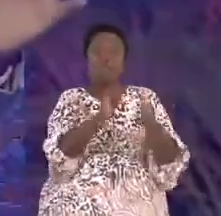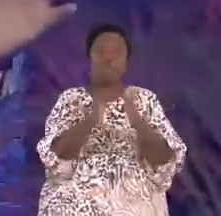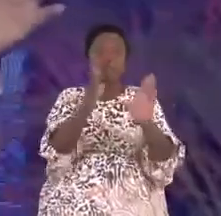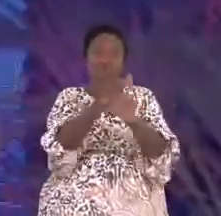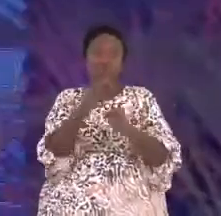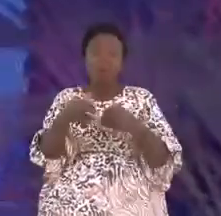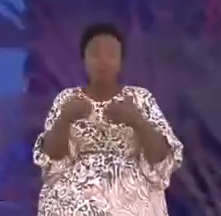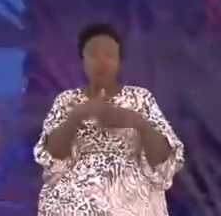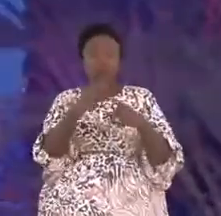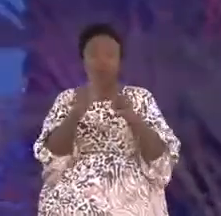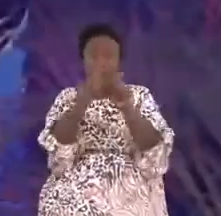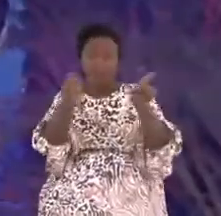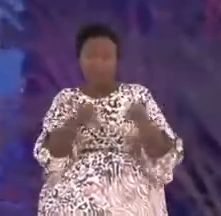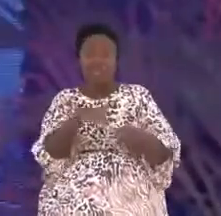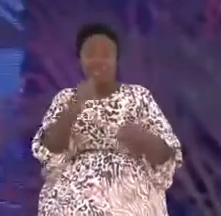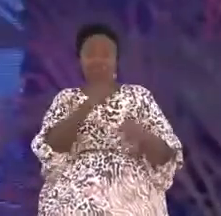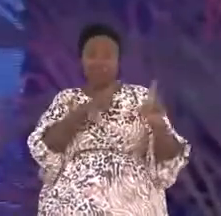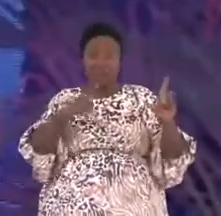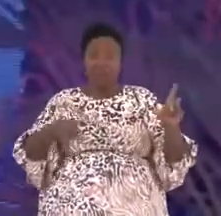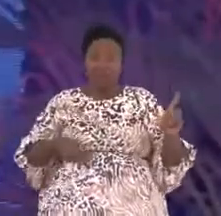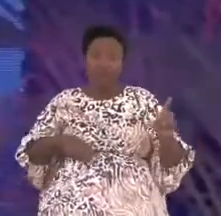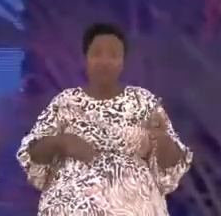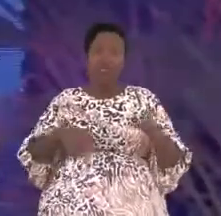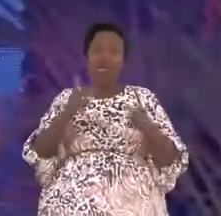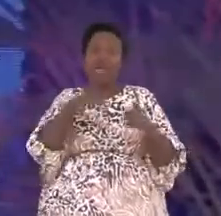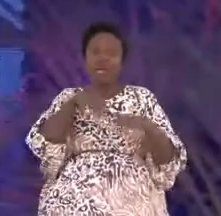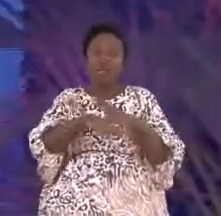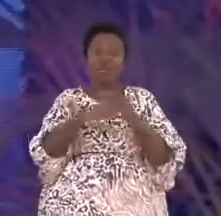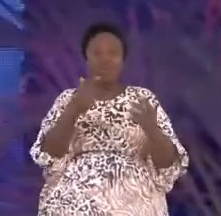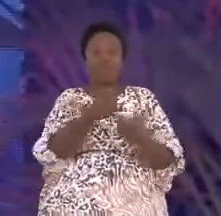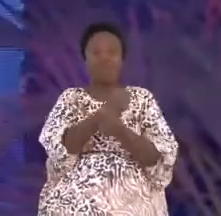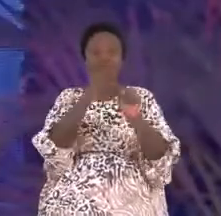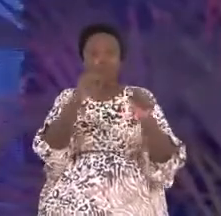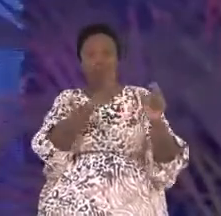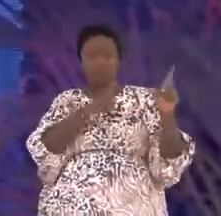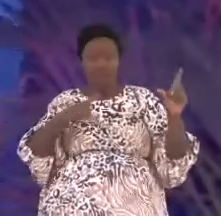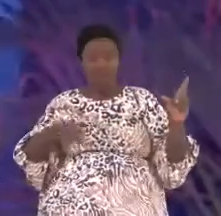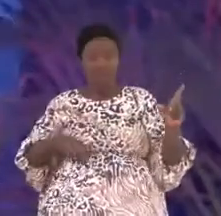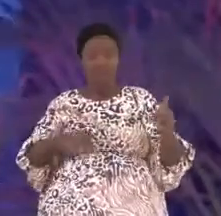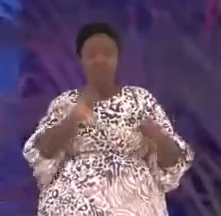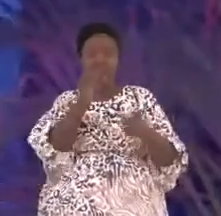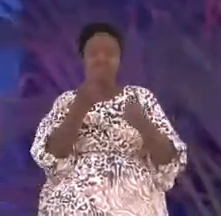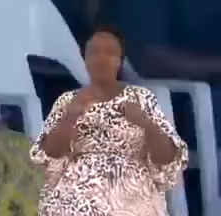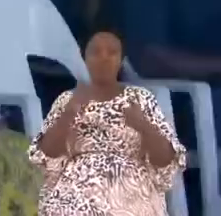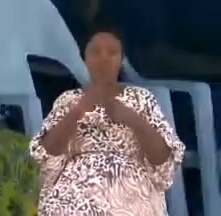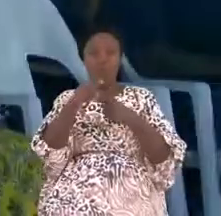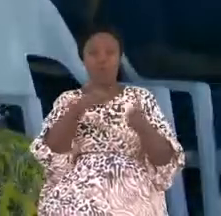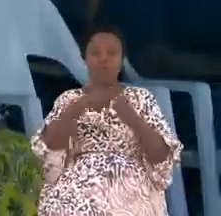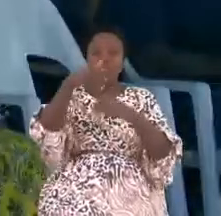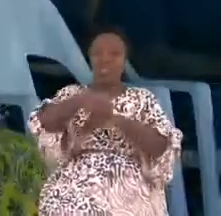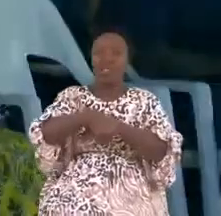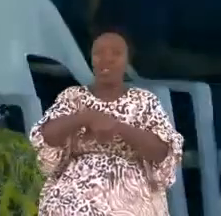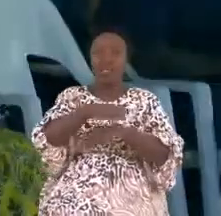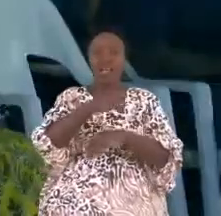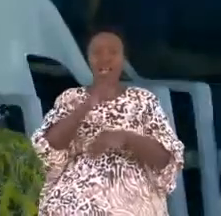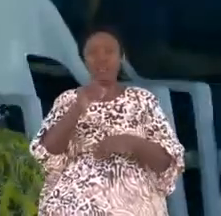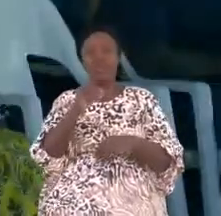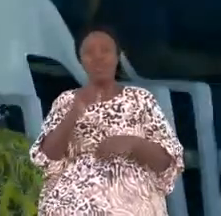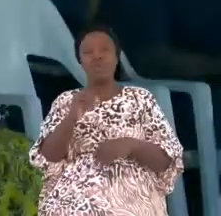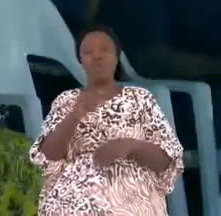protection of the lord into the salvation of the lord is coming to you tonight and so